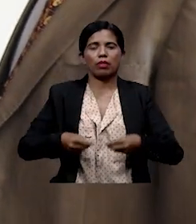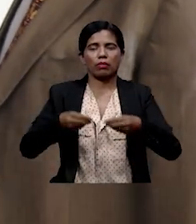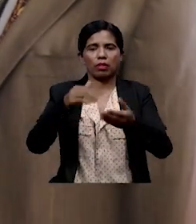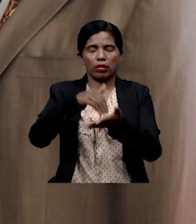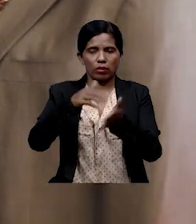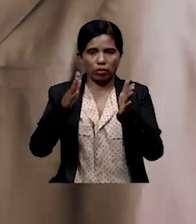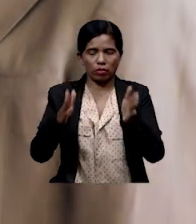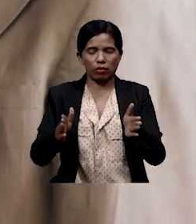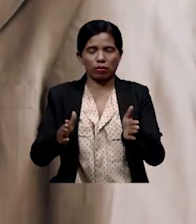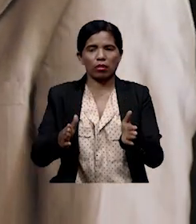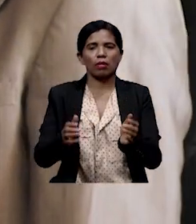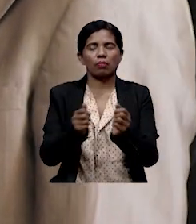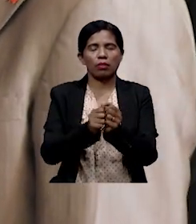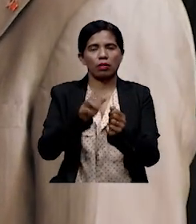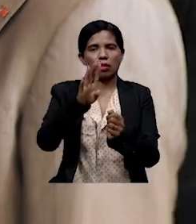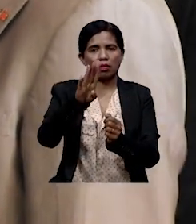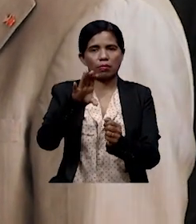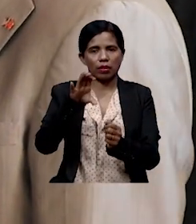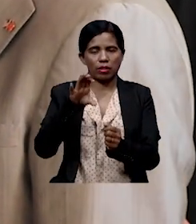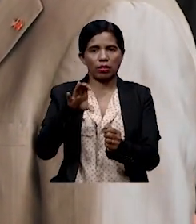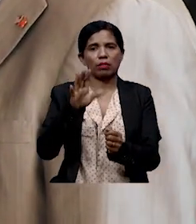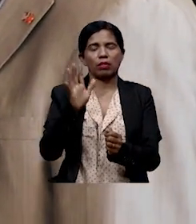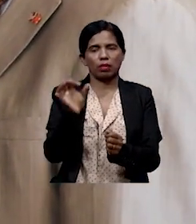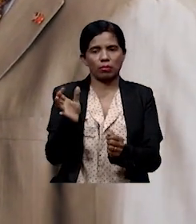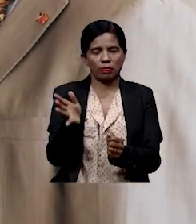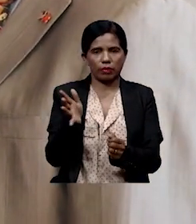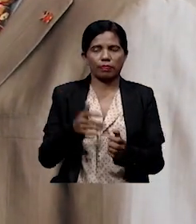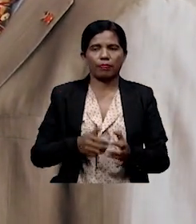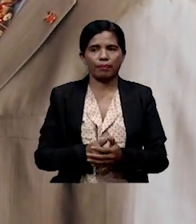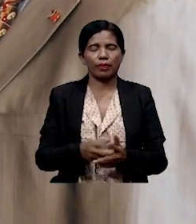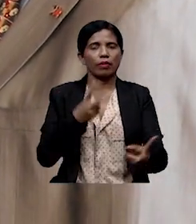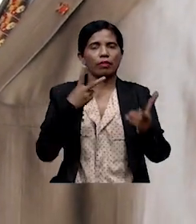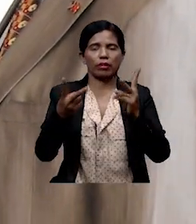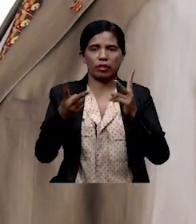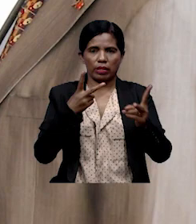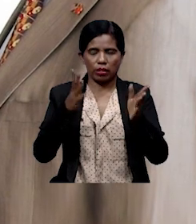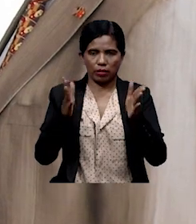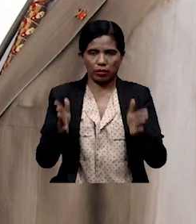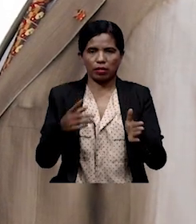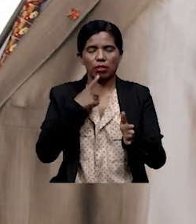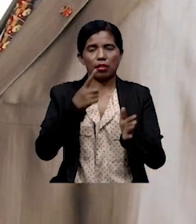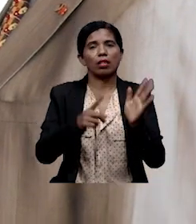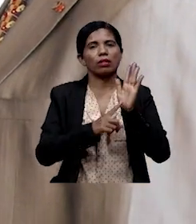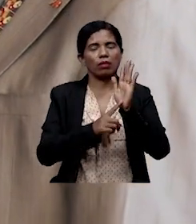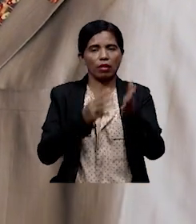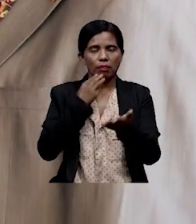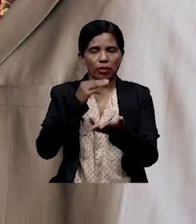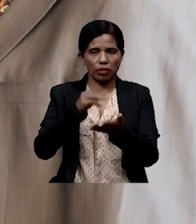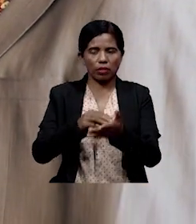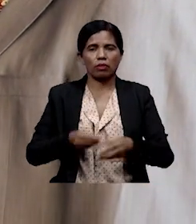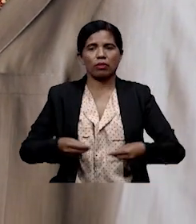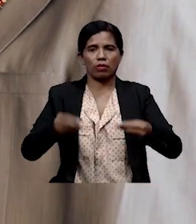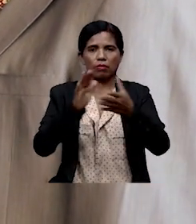estudante rihung atus sia lima nulu racing. Durante visita ne, delegação mos hatou mensagem